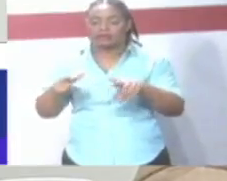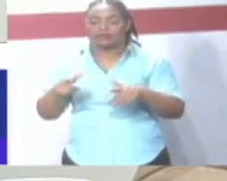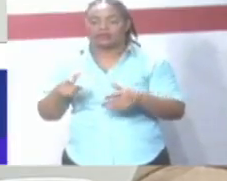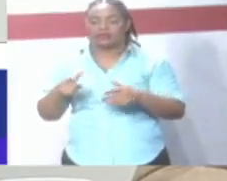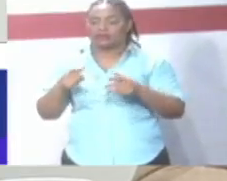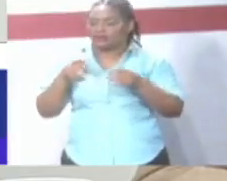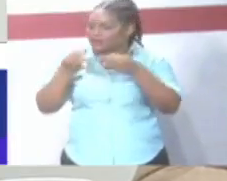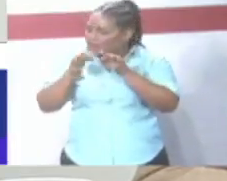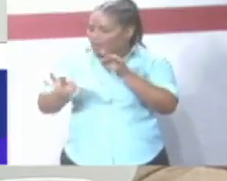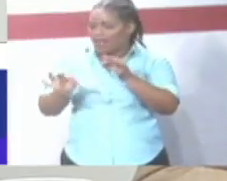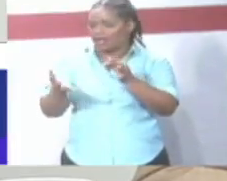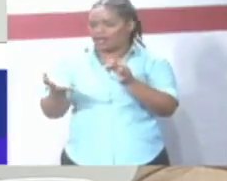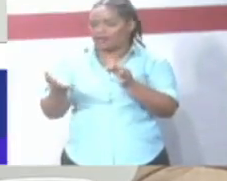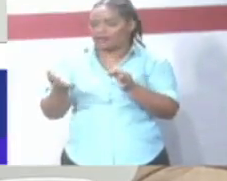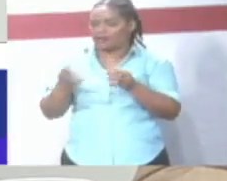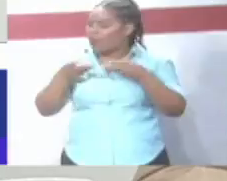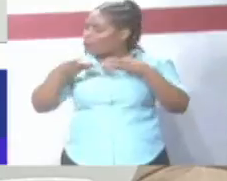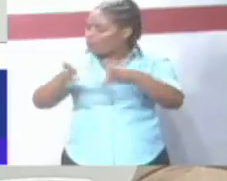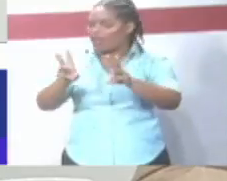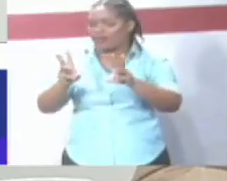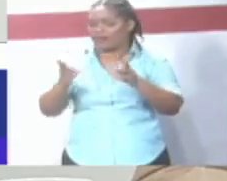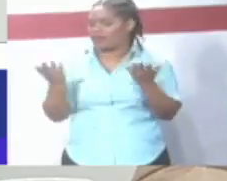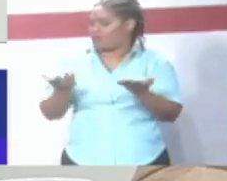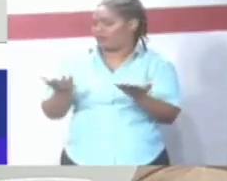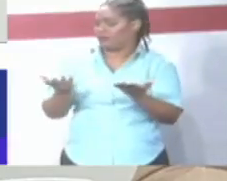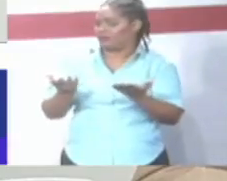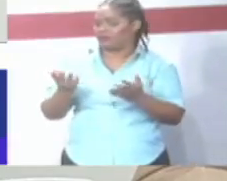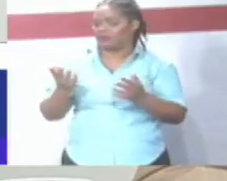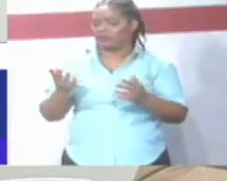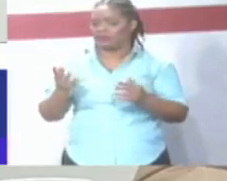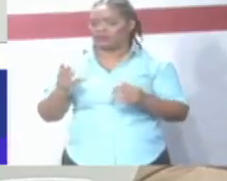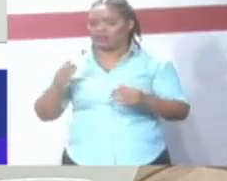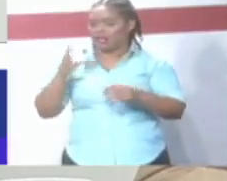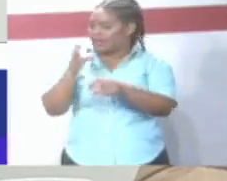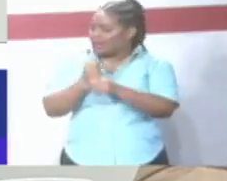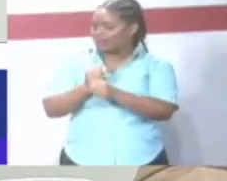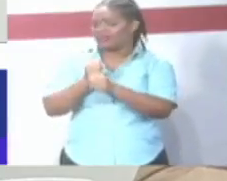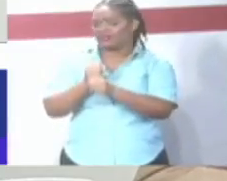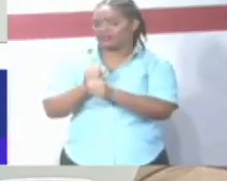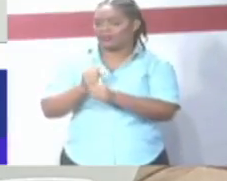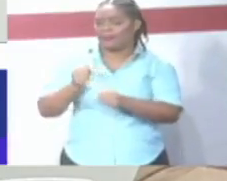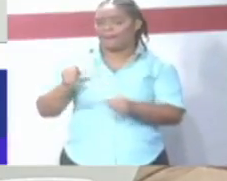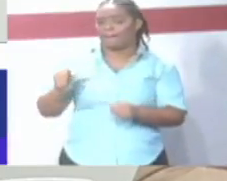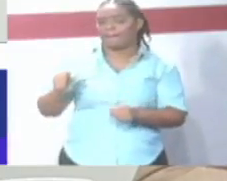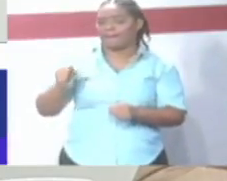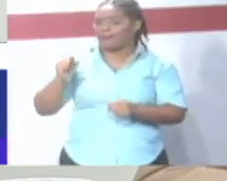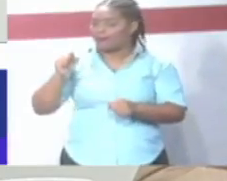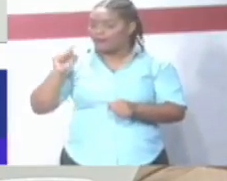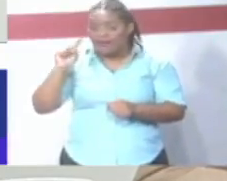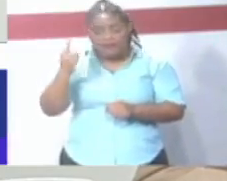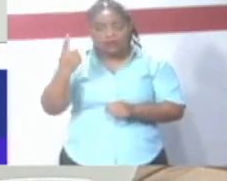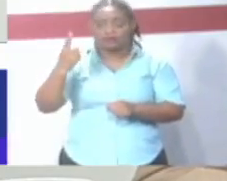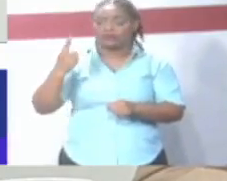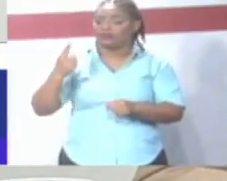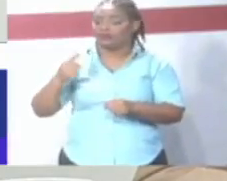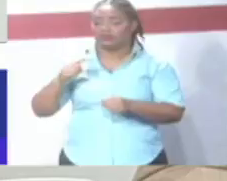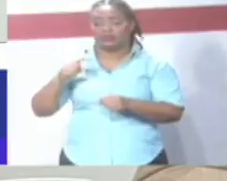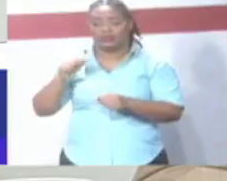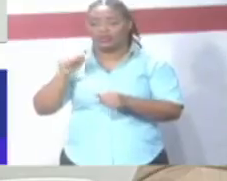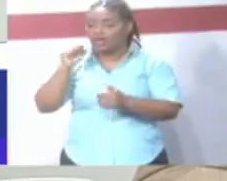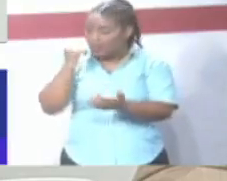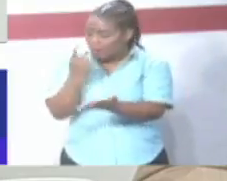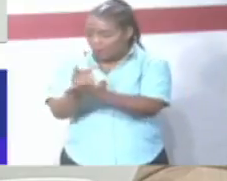procedure. Just have your tests validated through Chemistry, Food and Drugs, have it approved as